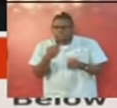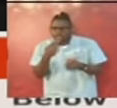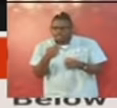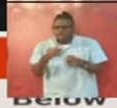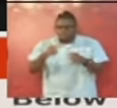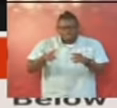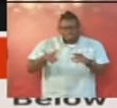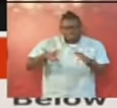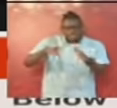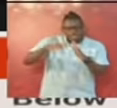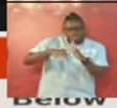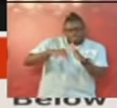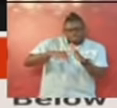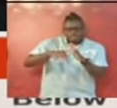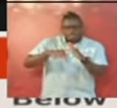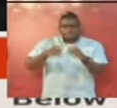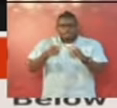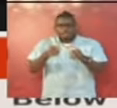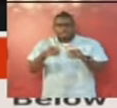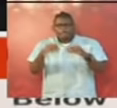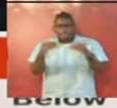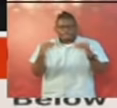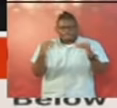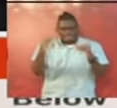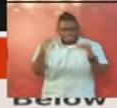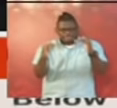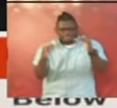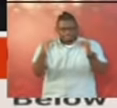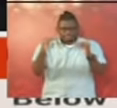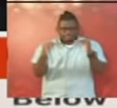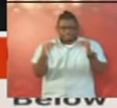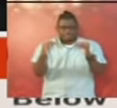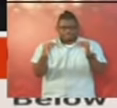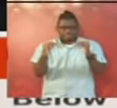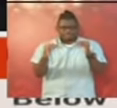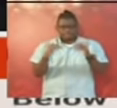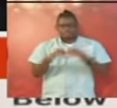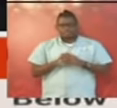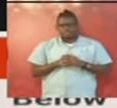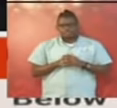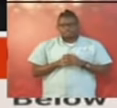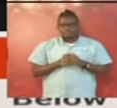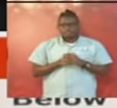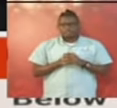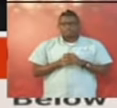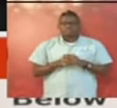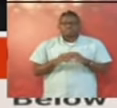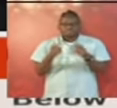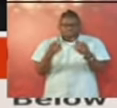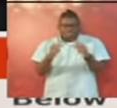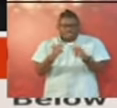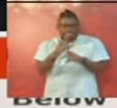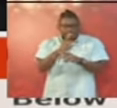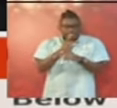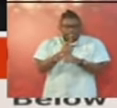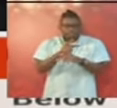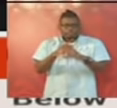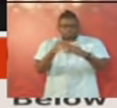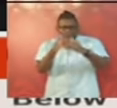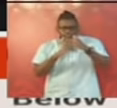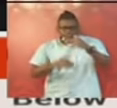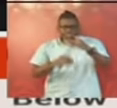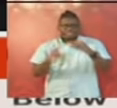normal level, or somebody who is a diabetic, you would be aiming to keep that level under 6.5